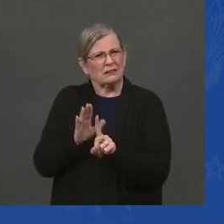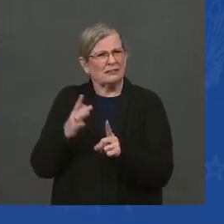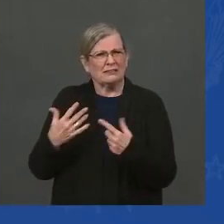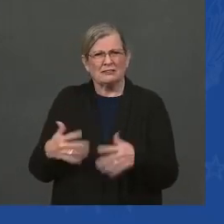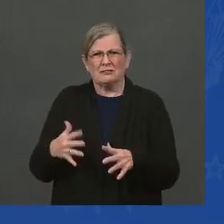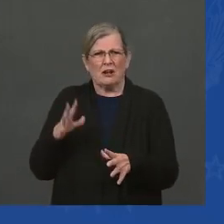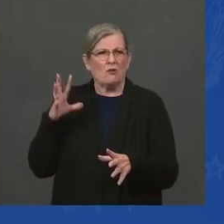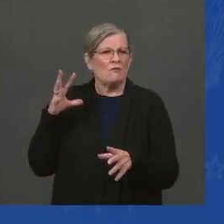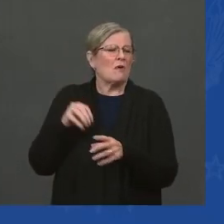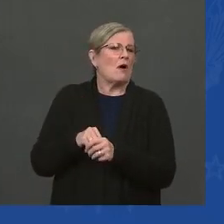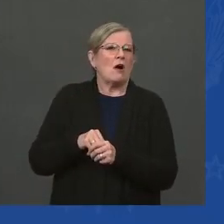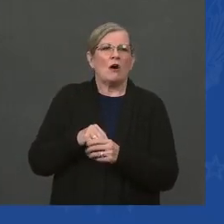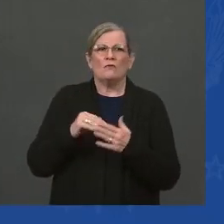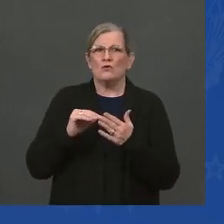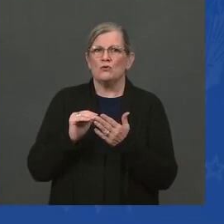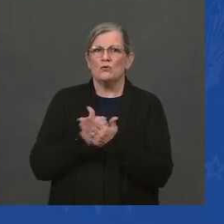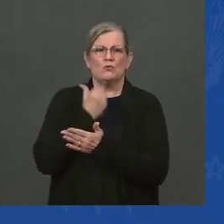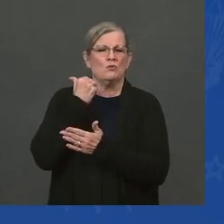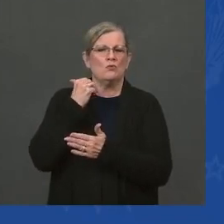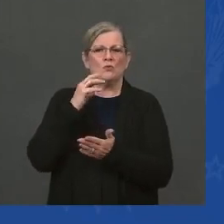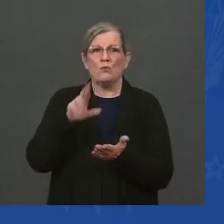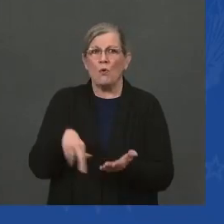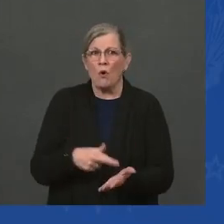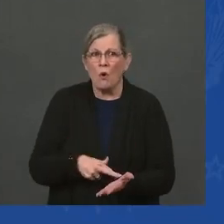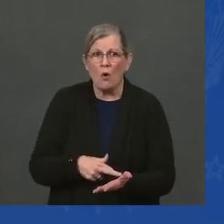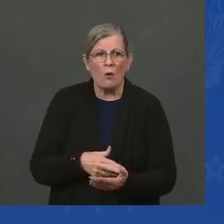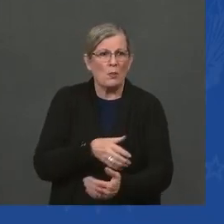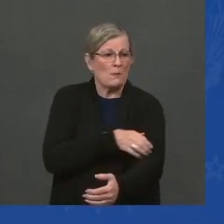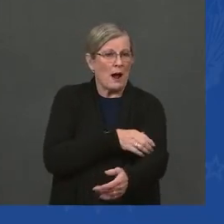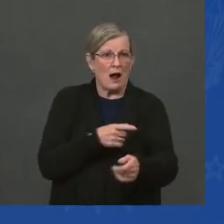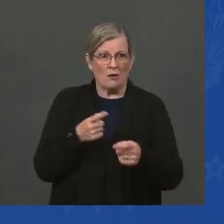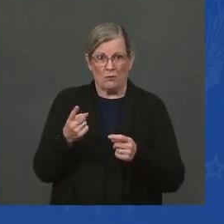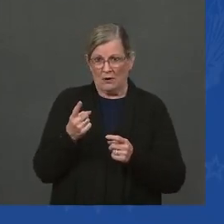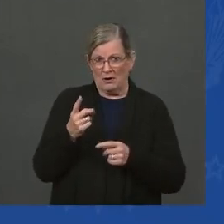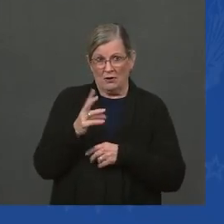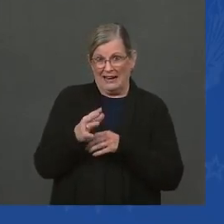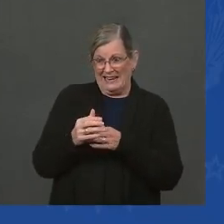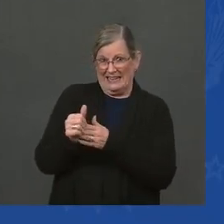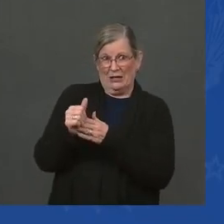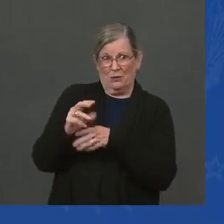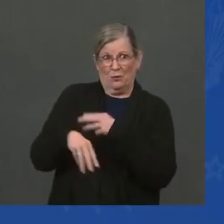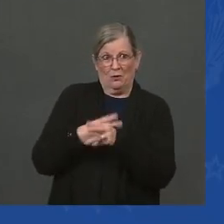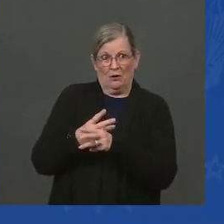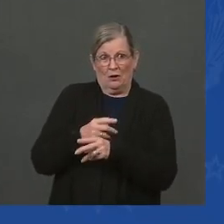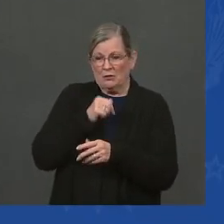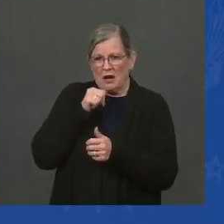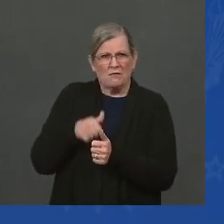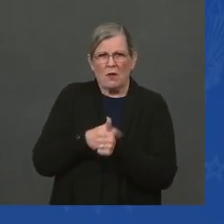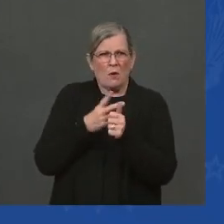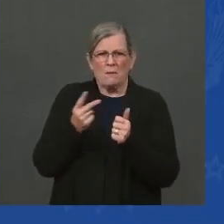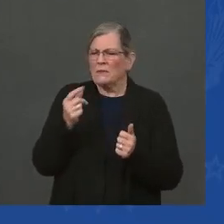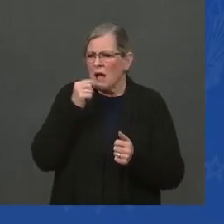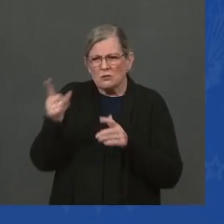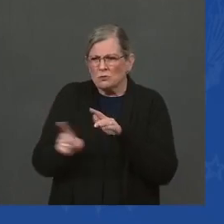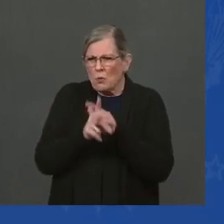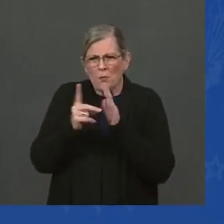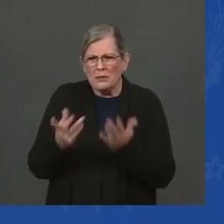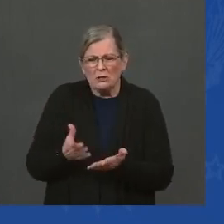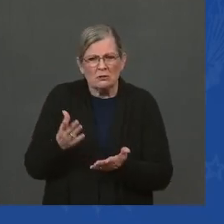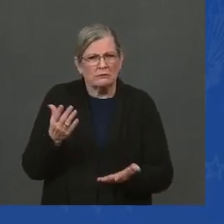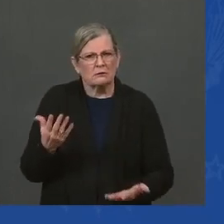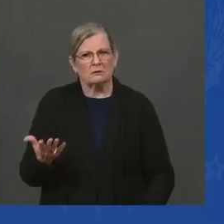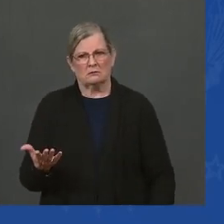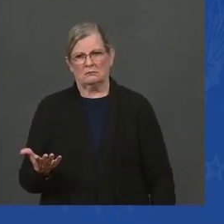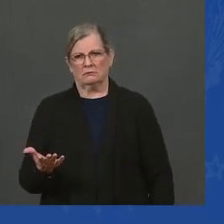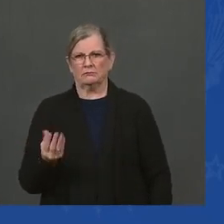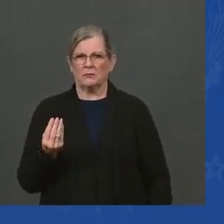leader, not showing up, come on. The single most important thing that's gotten the attention of the world